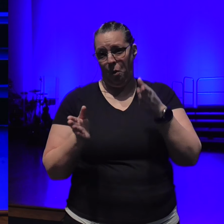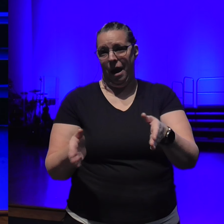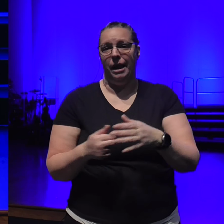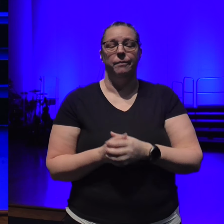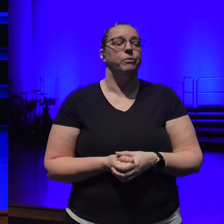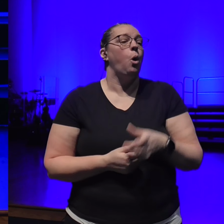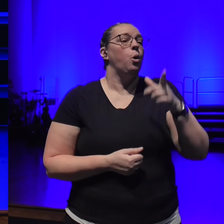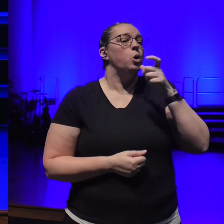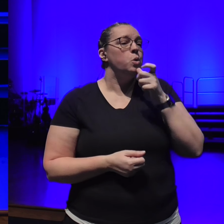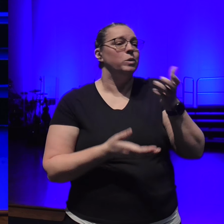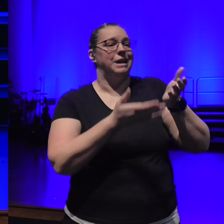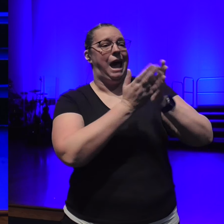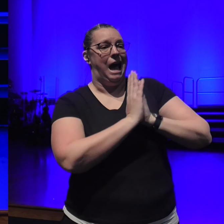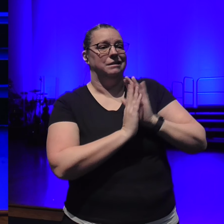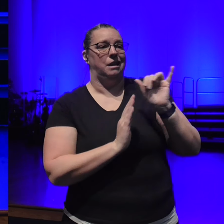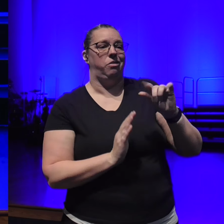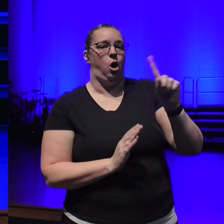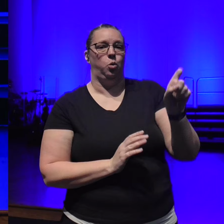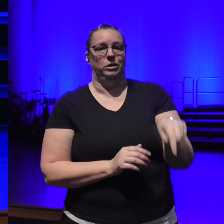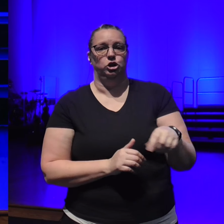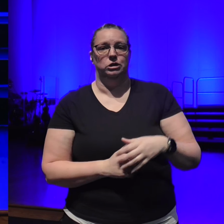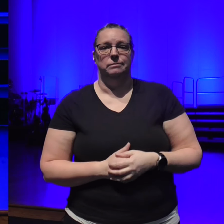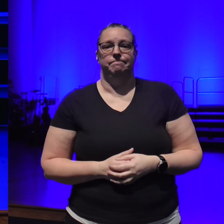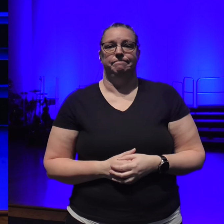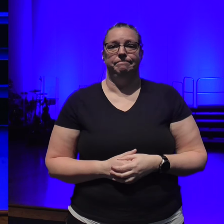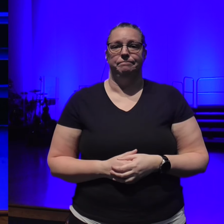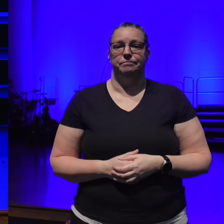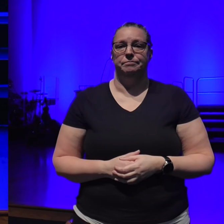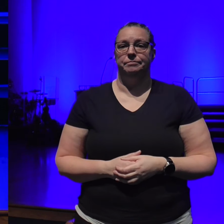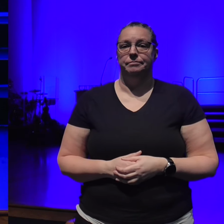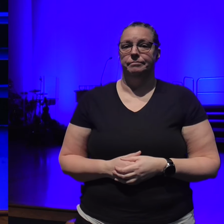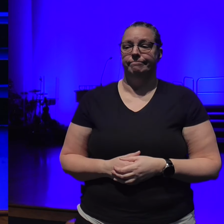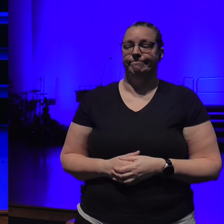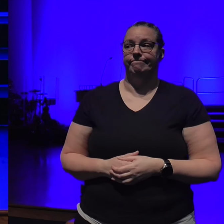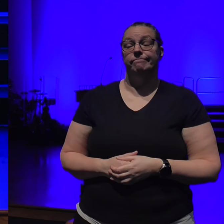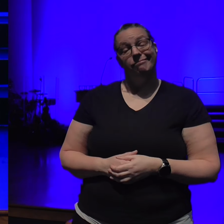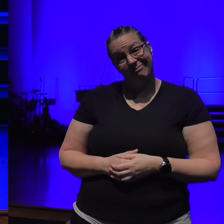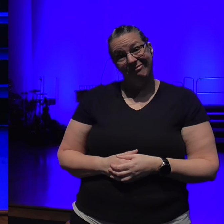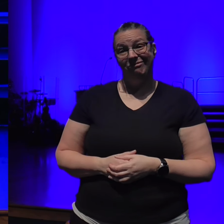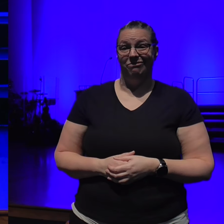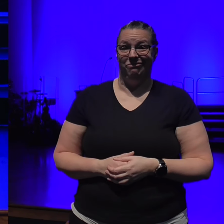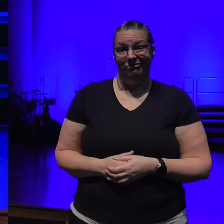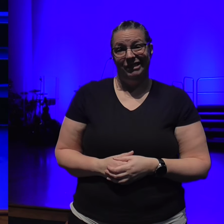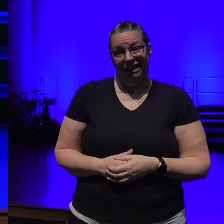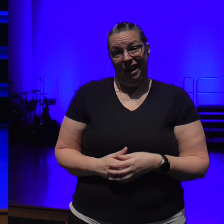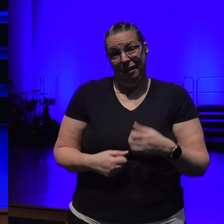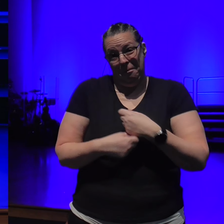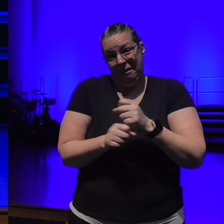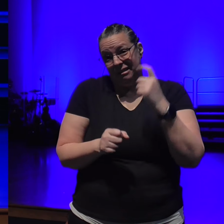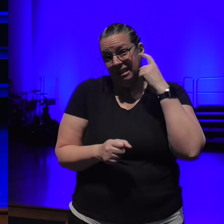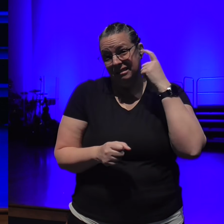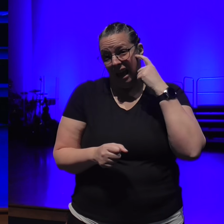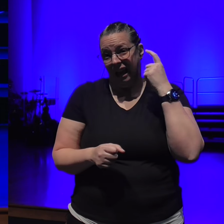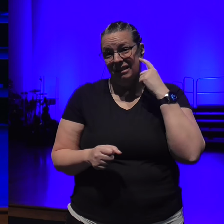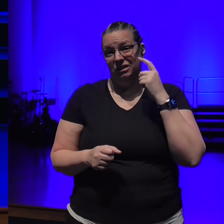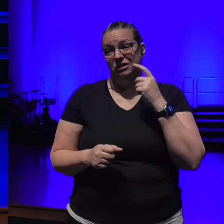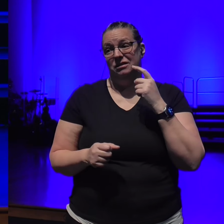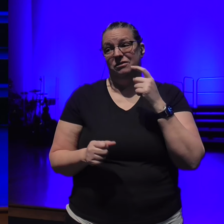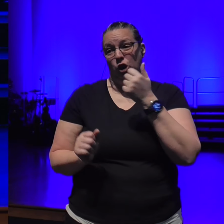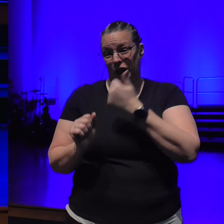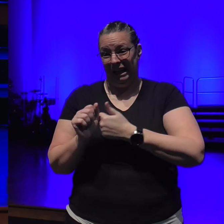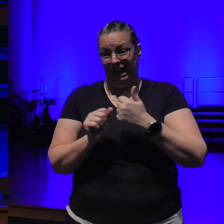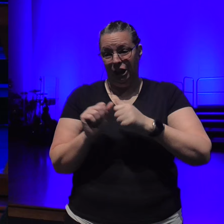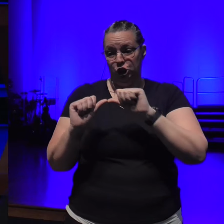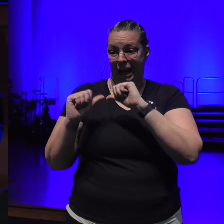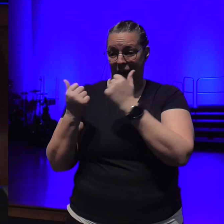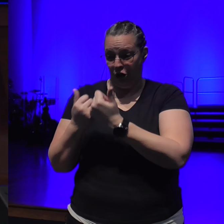say, "Who's asking the question?" And there's some practicality of that for every area of our lives.